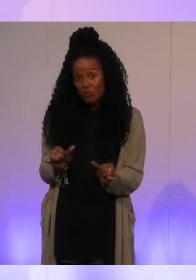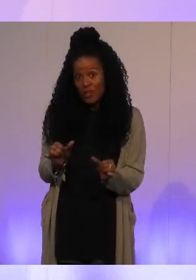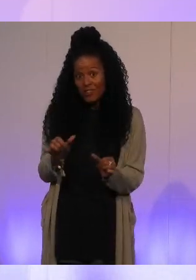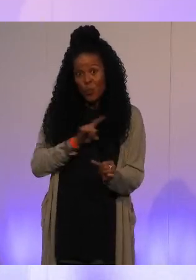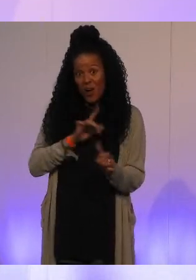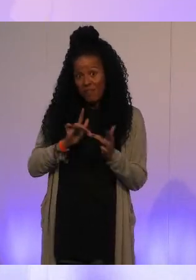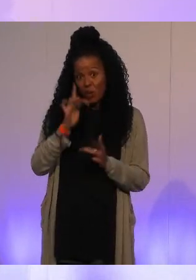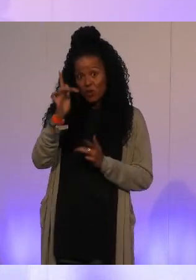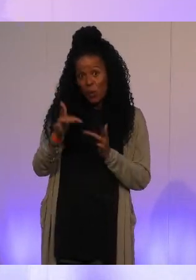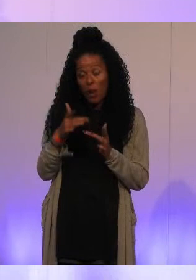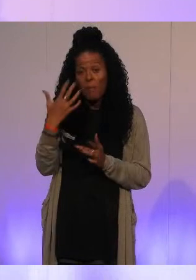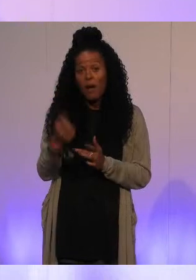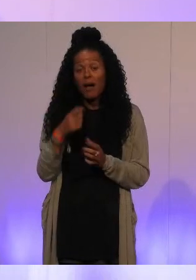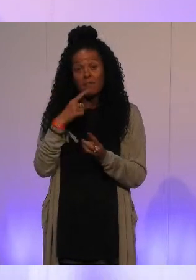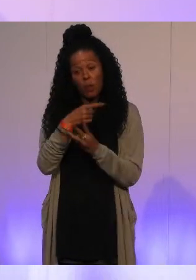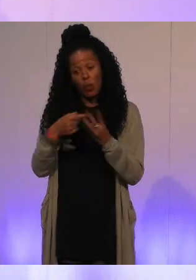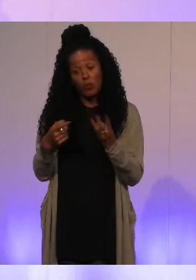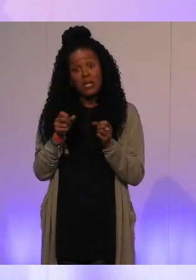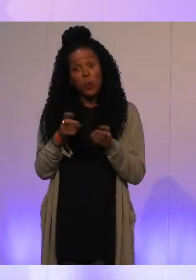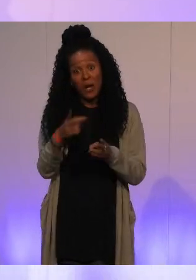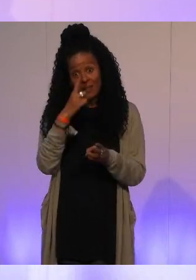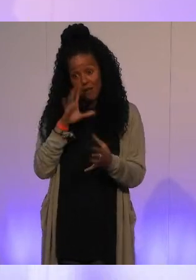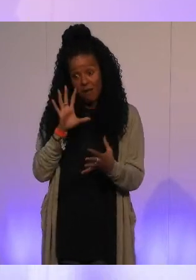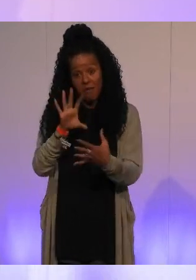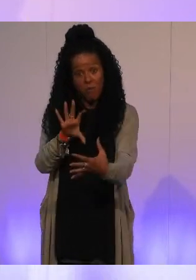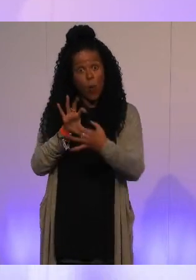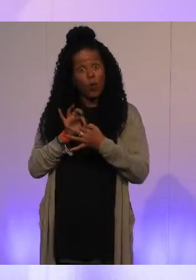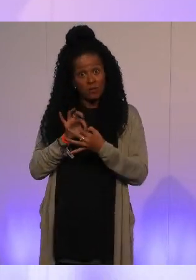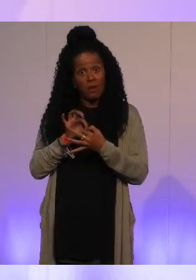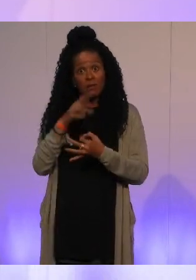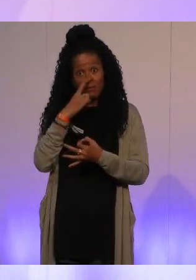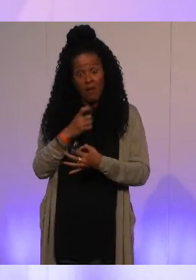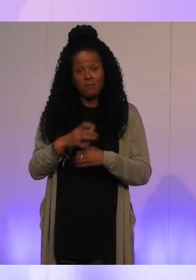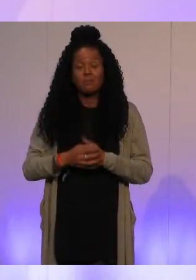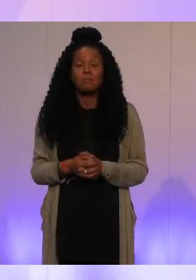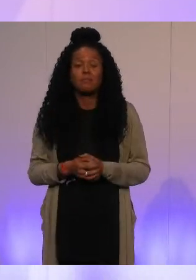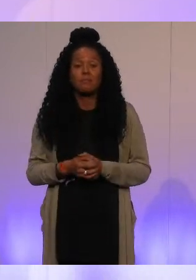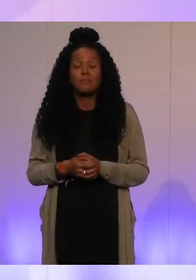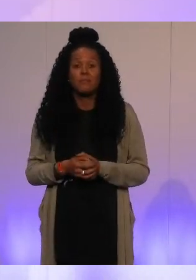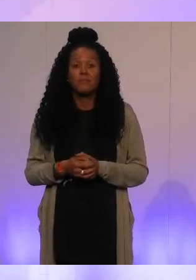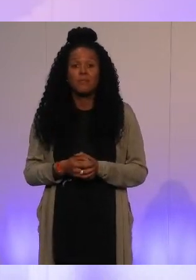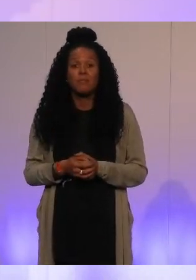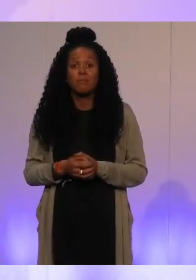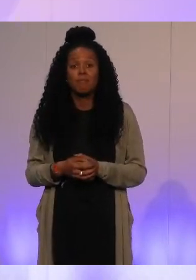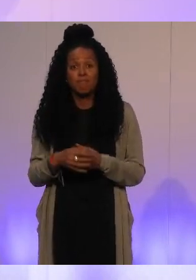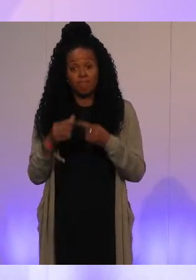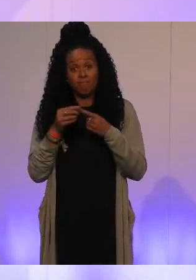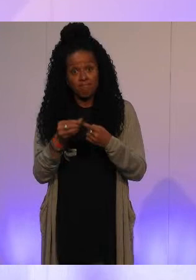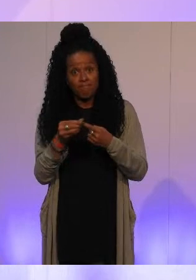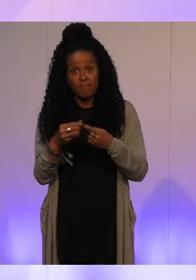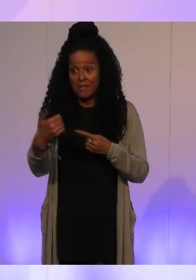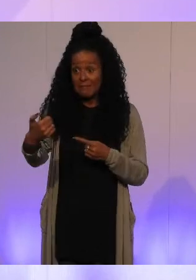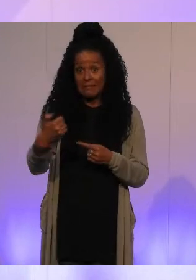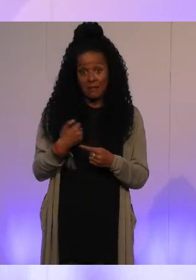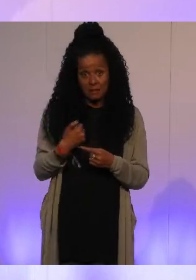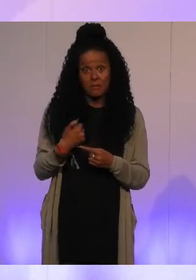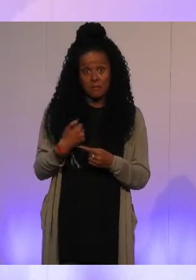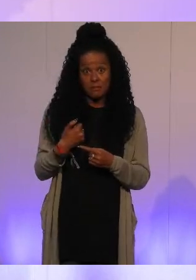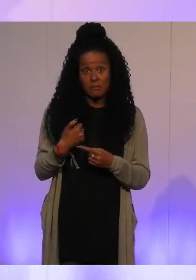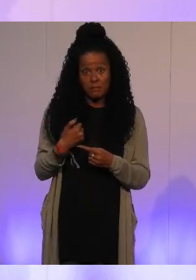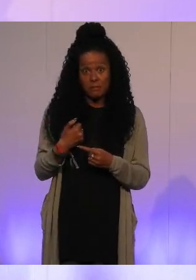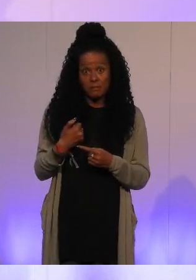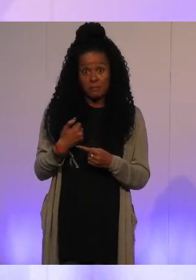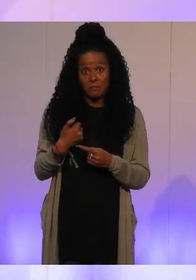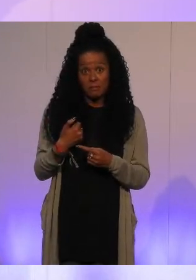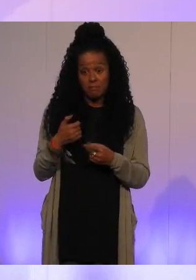virtual, but we've got 3 ways that you can get in contact with us tonight. You can text us, you